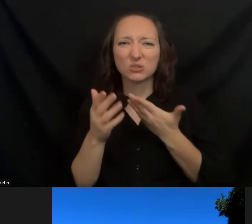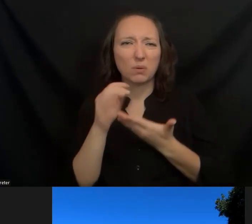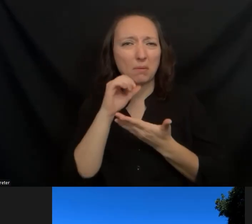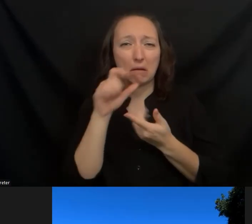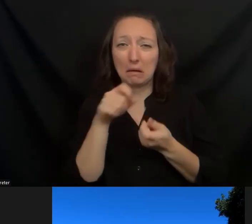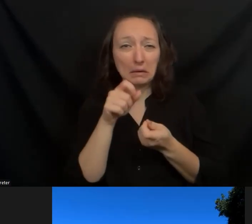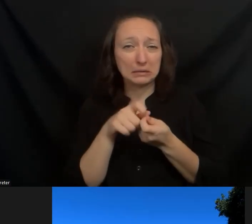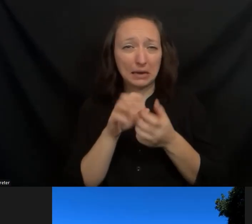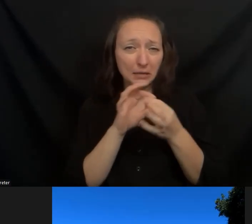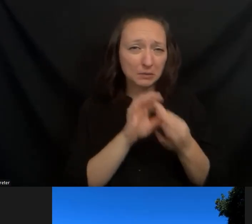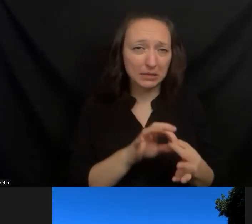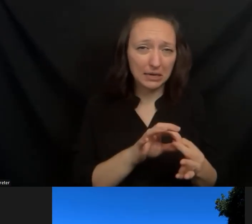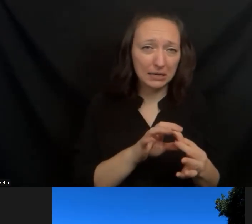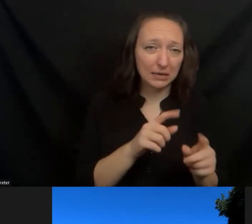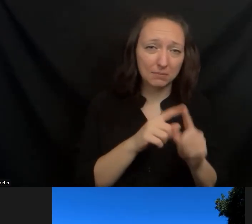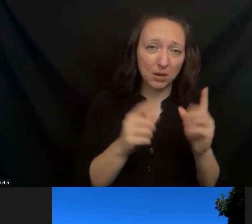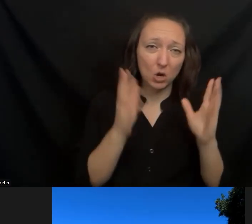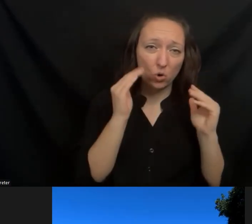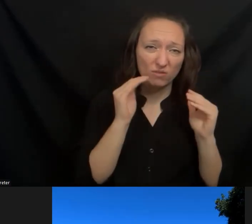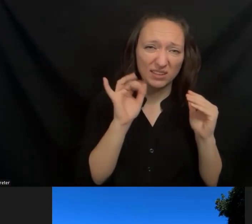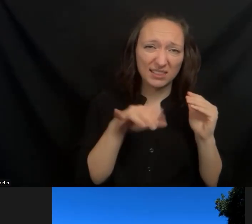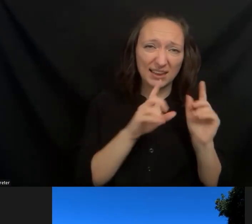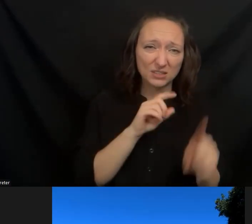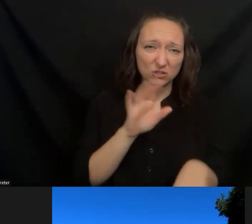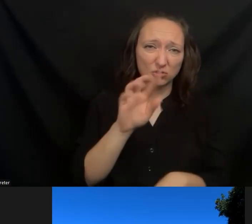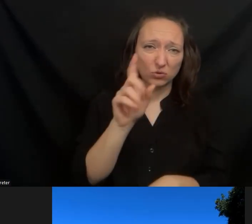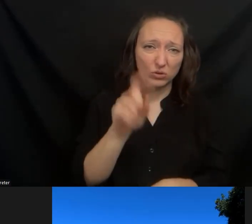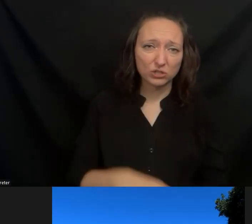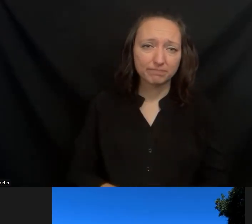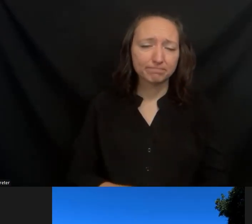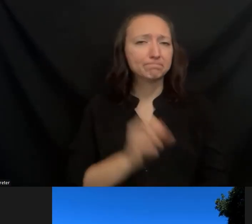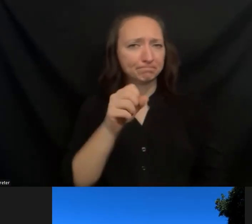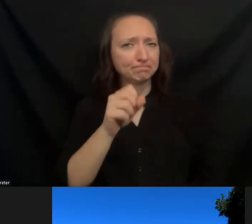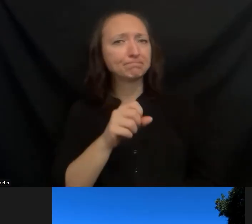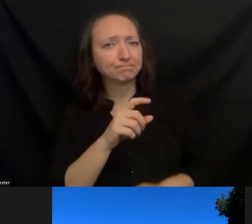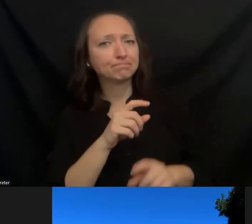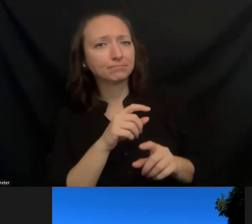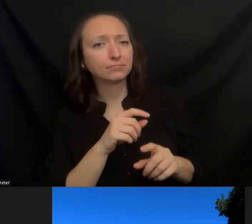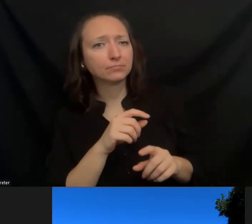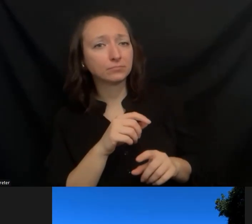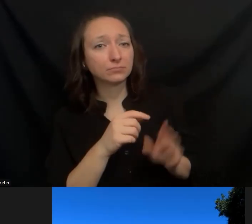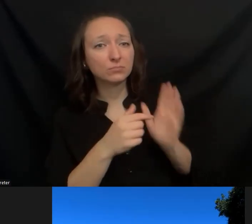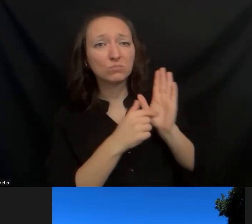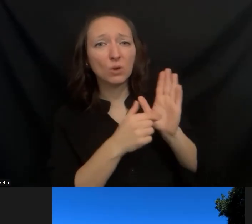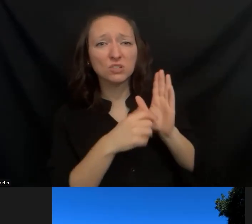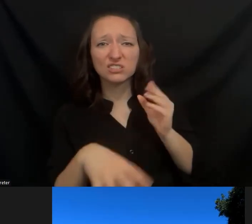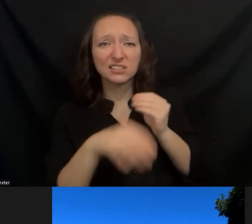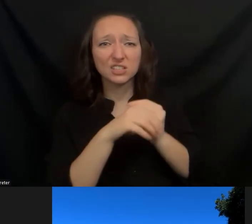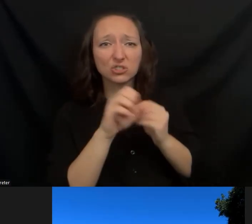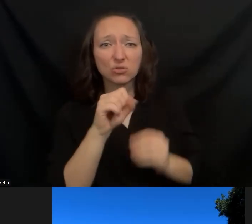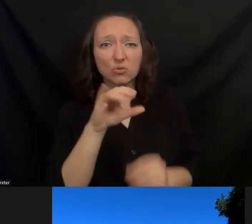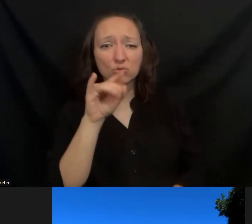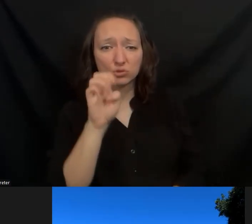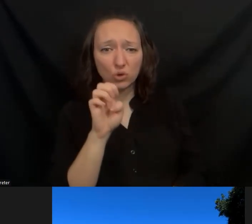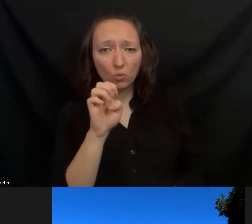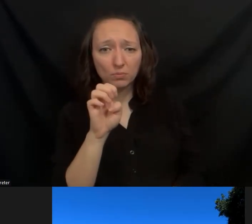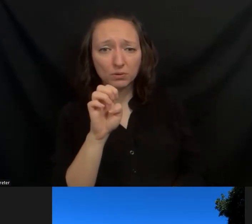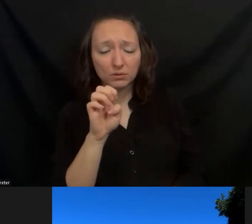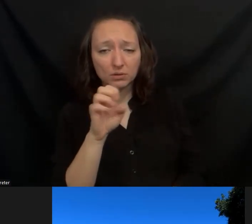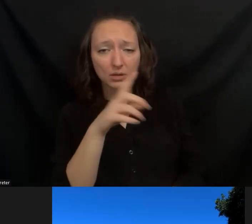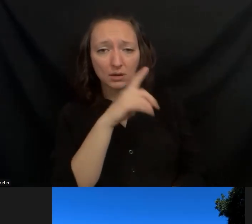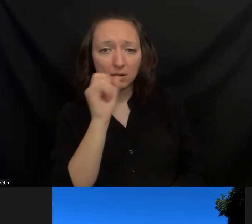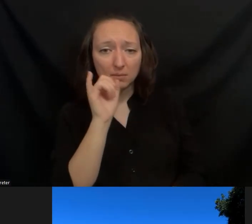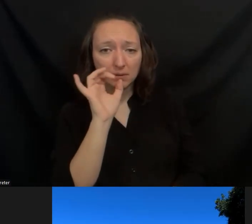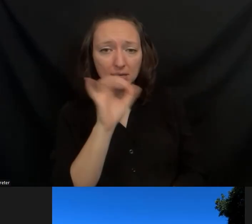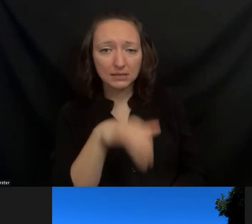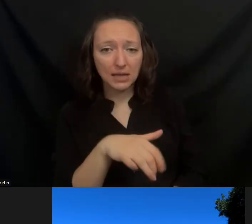related, but hopefully that answers the question. No, that does it. So it represents just an additional scope because of the